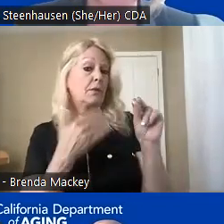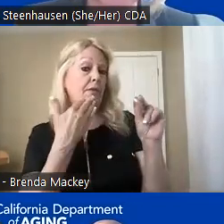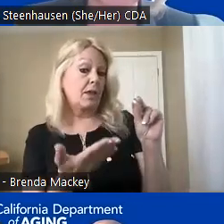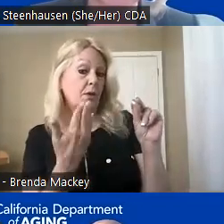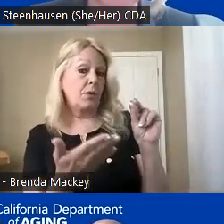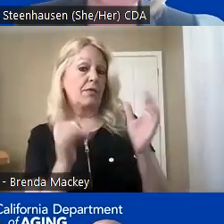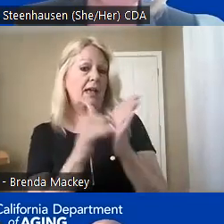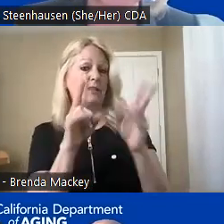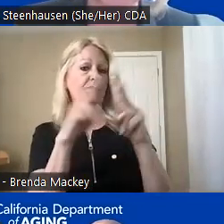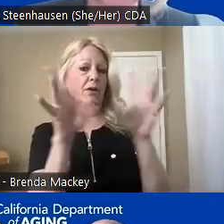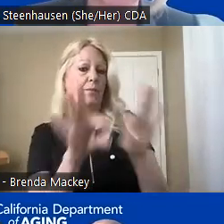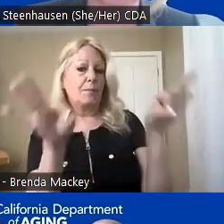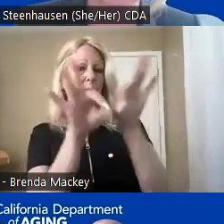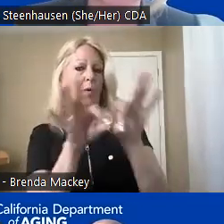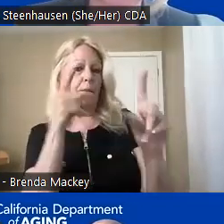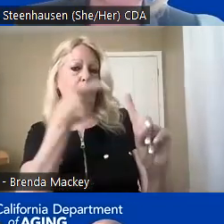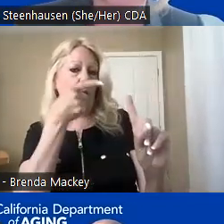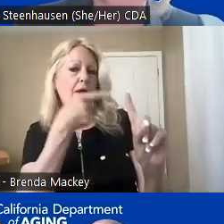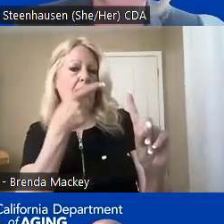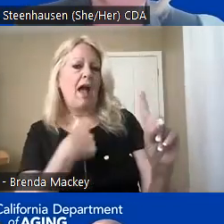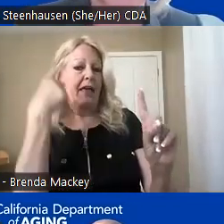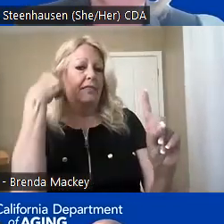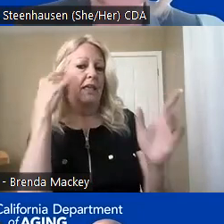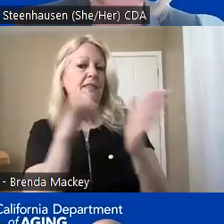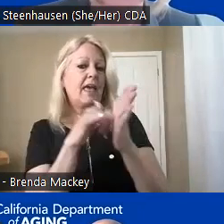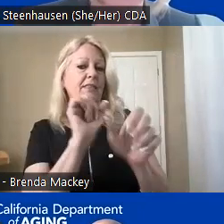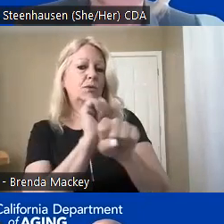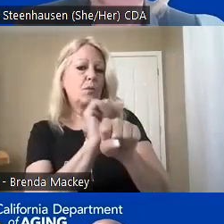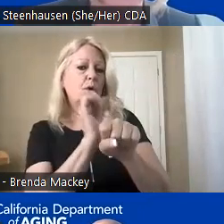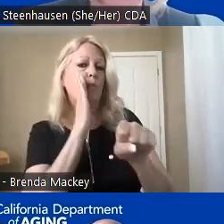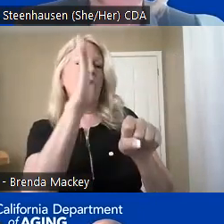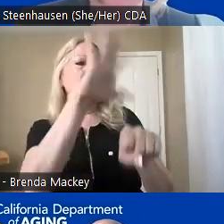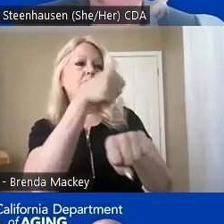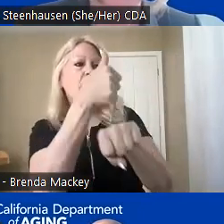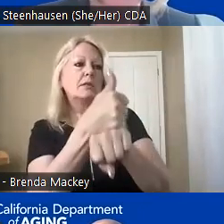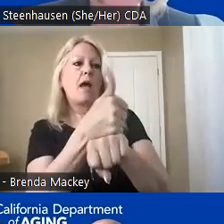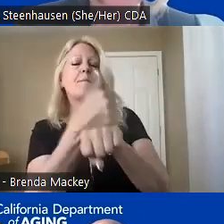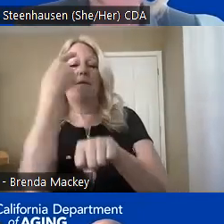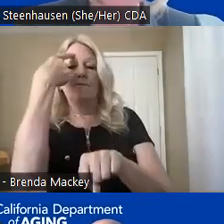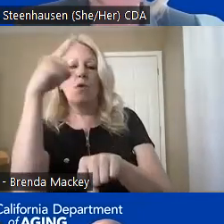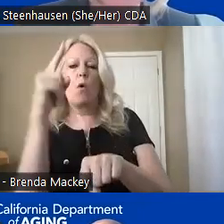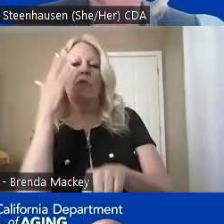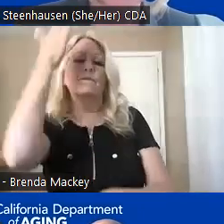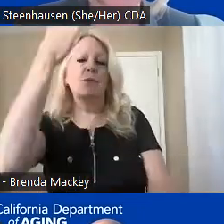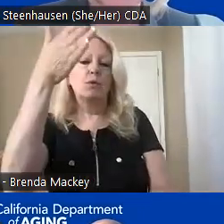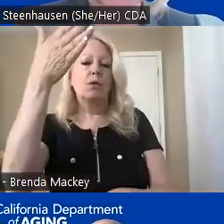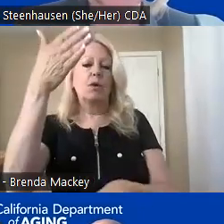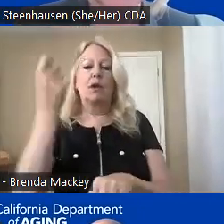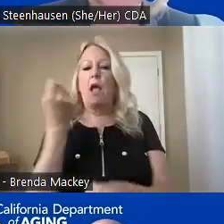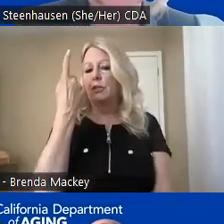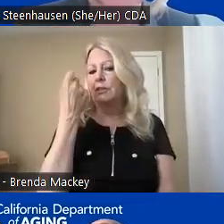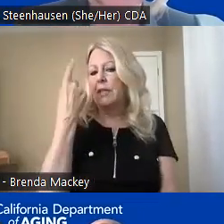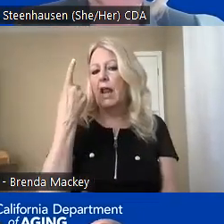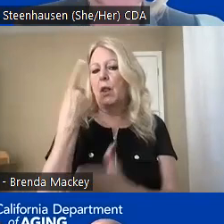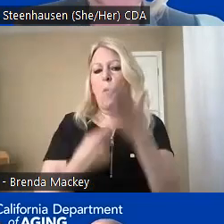would say a couple of things. One, I think that this work will be setting us up for the future in terms of understanding, what is the business case to